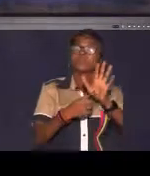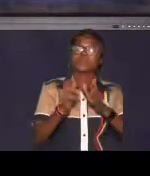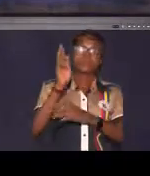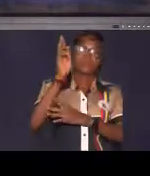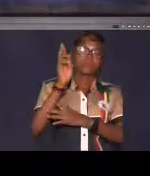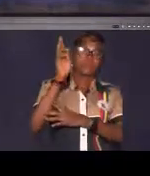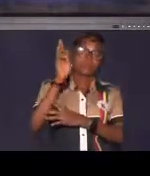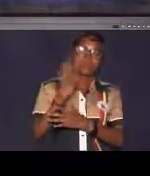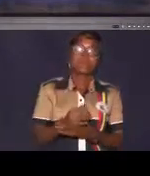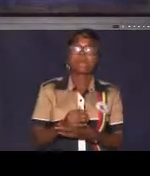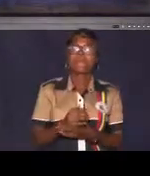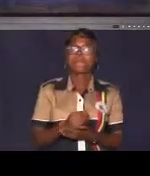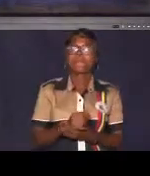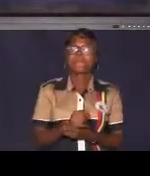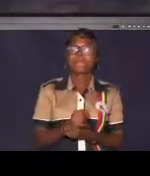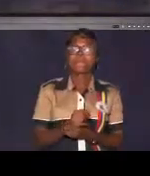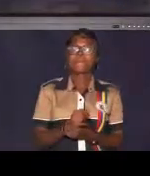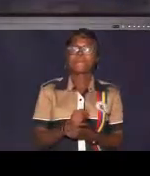is